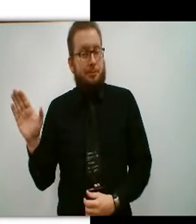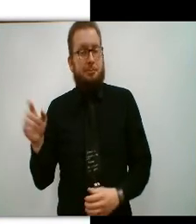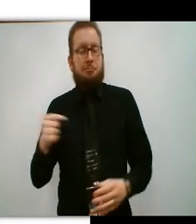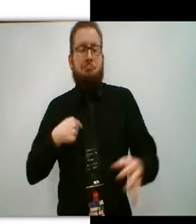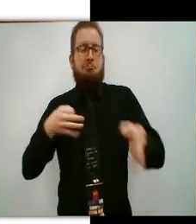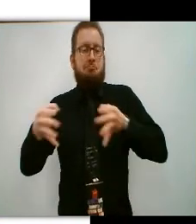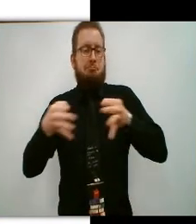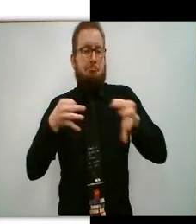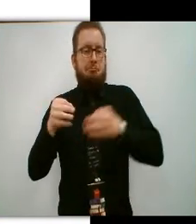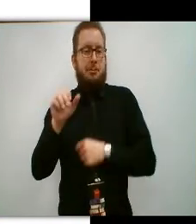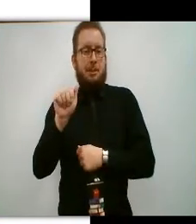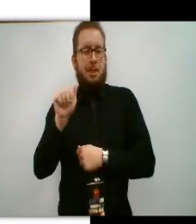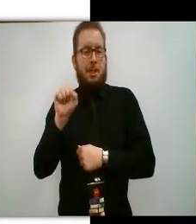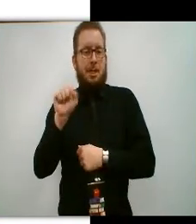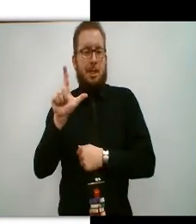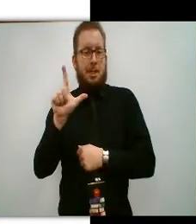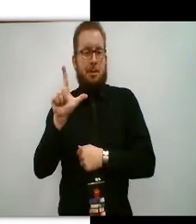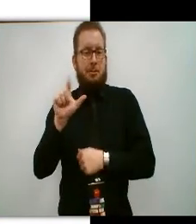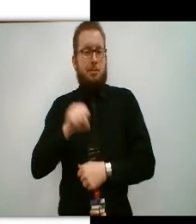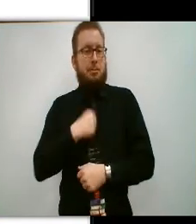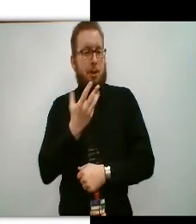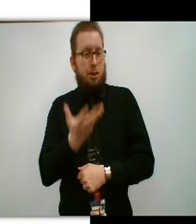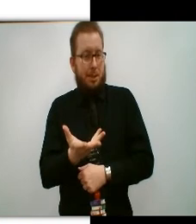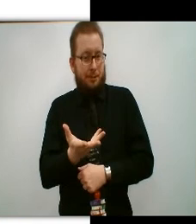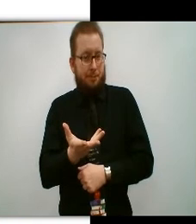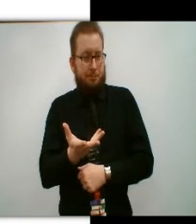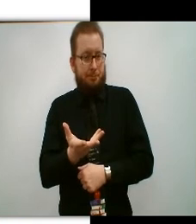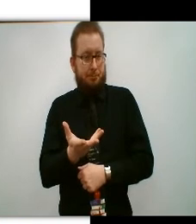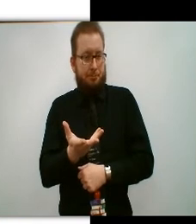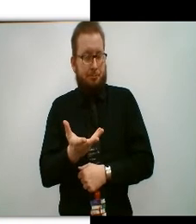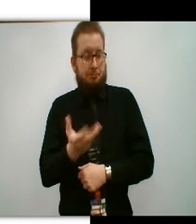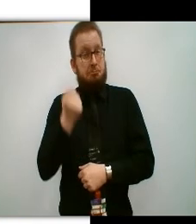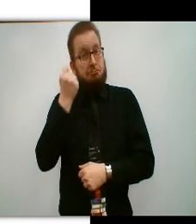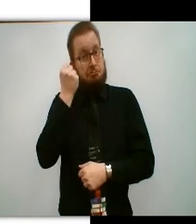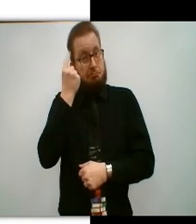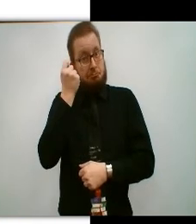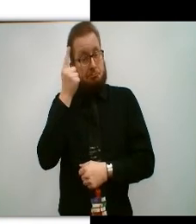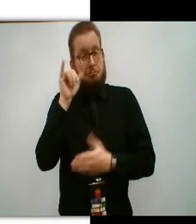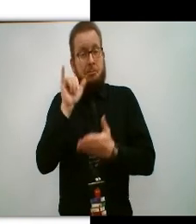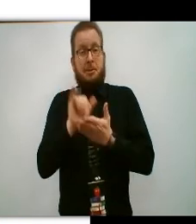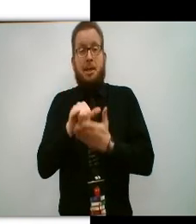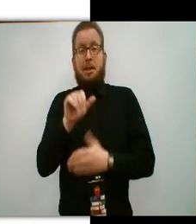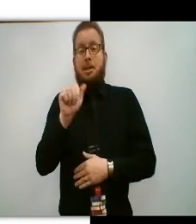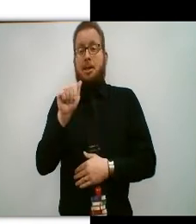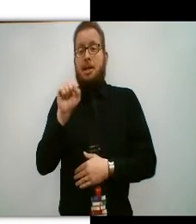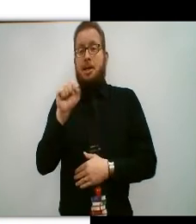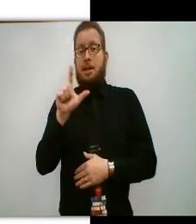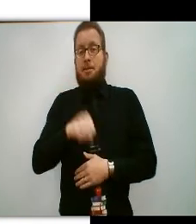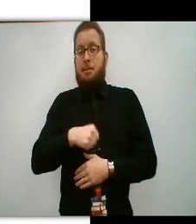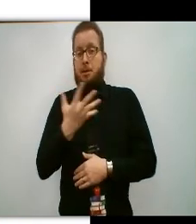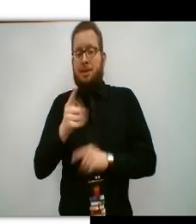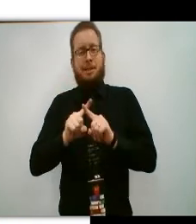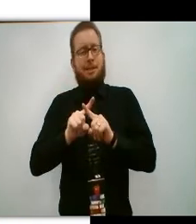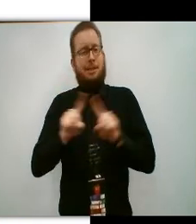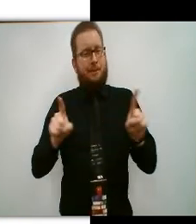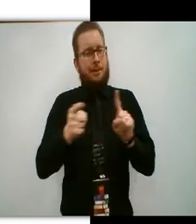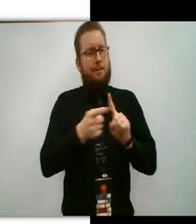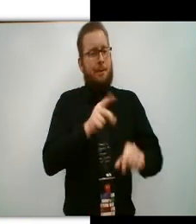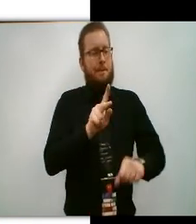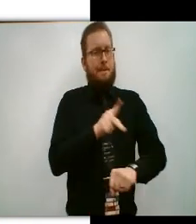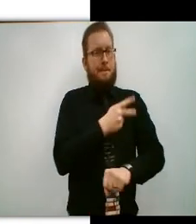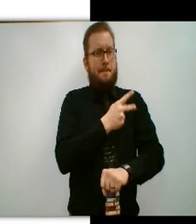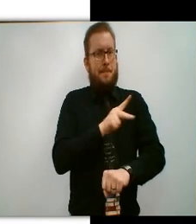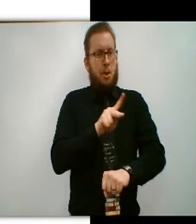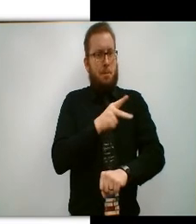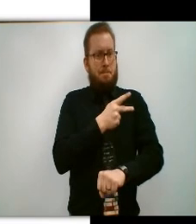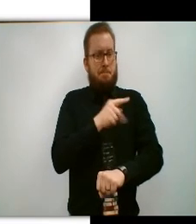Hello. I wanted to explain ASL poetry. I want you to understand that ASL